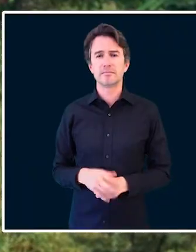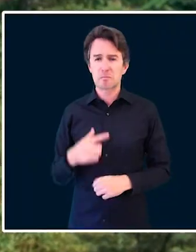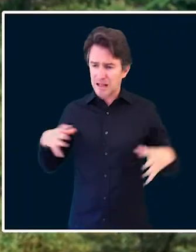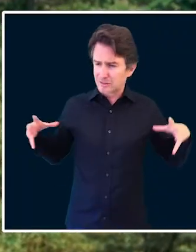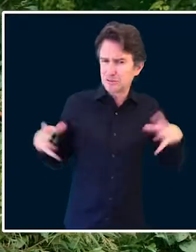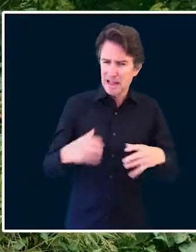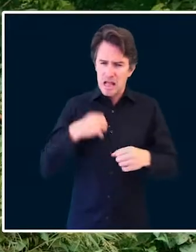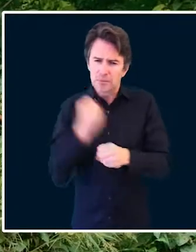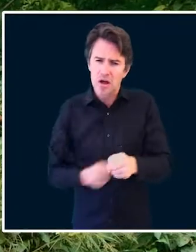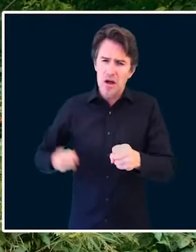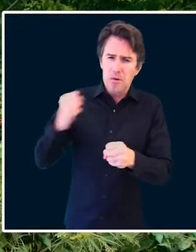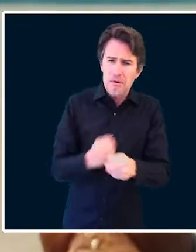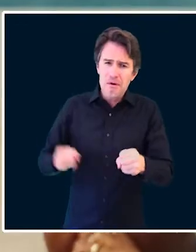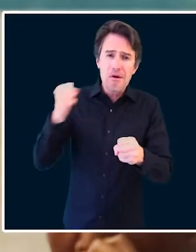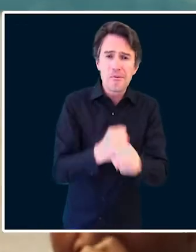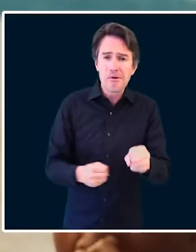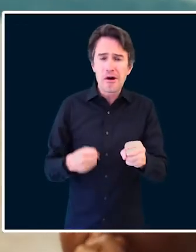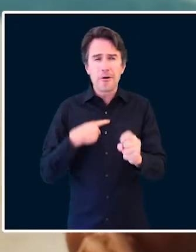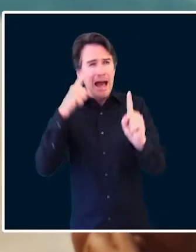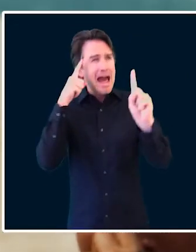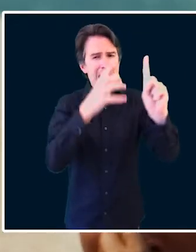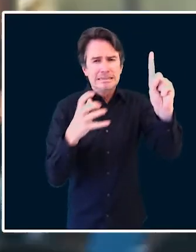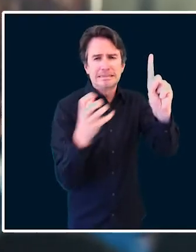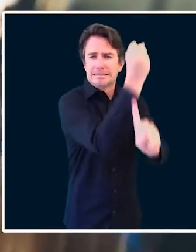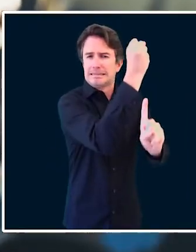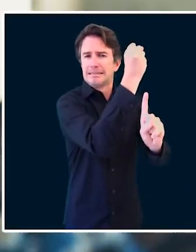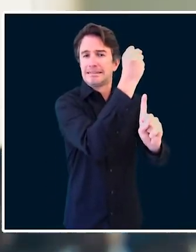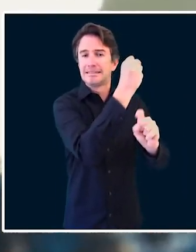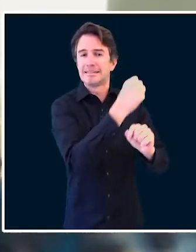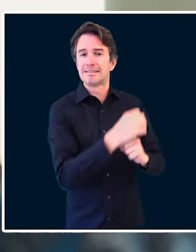We have walked this far together. Our sights aim further.